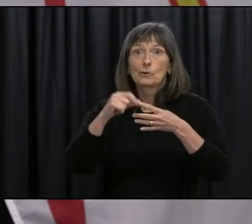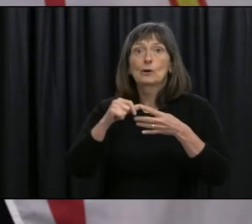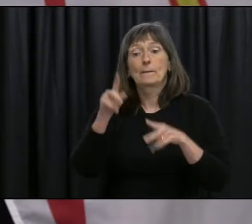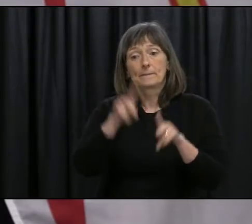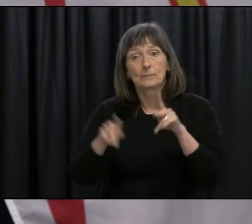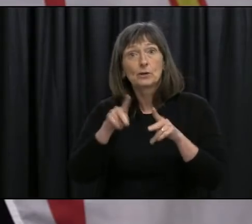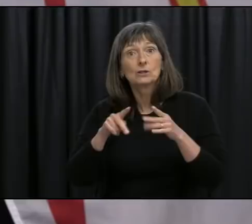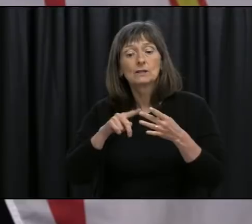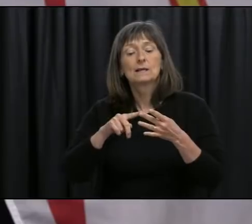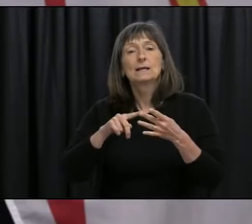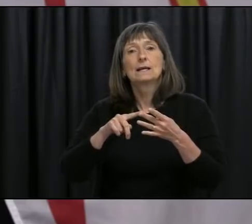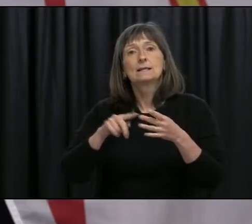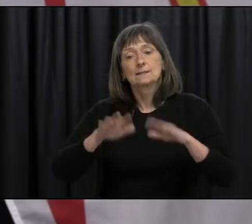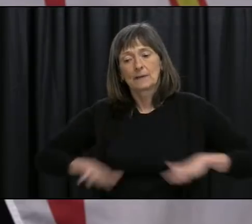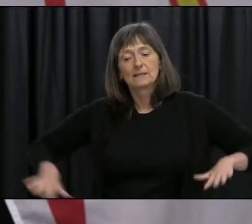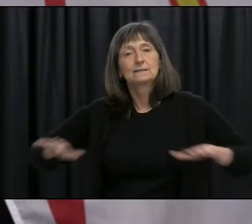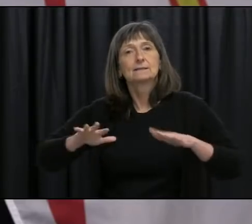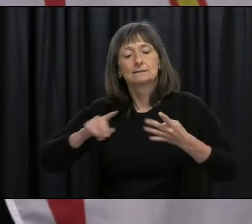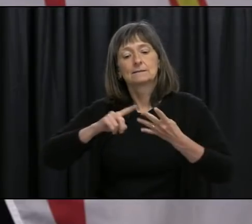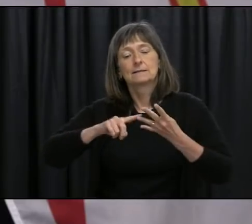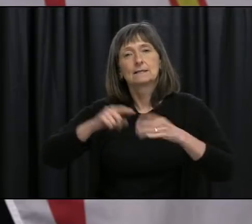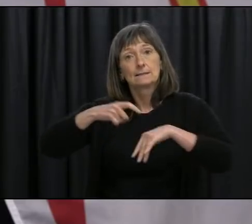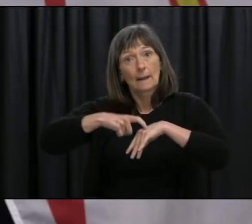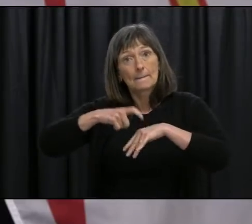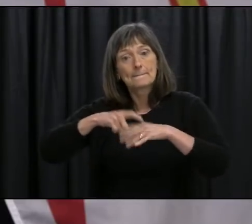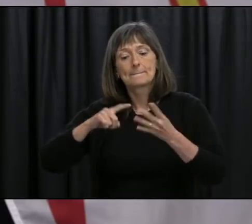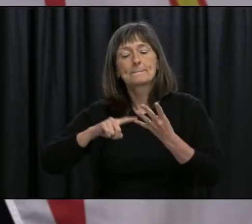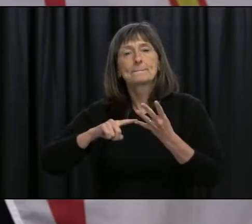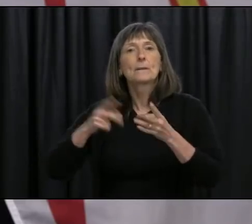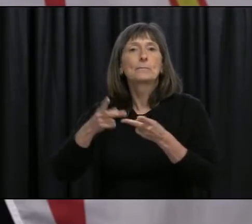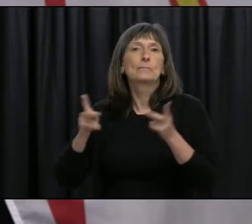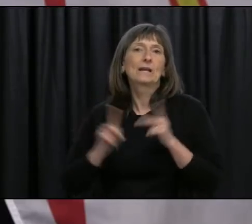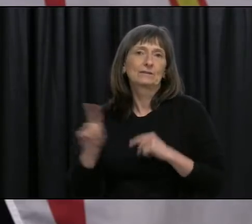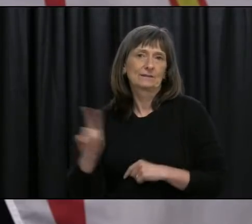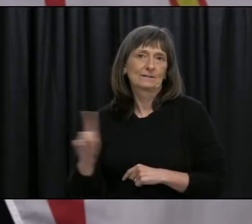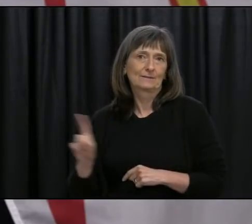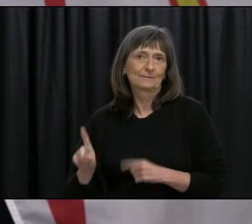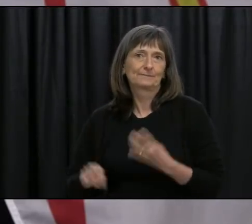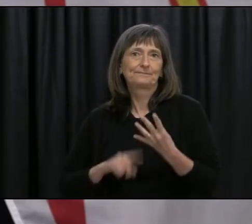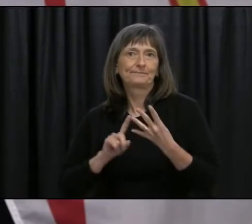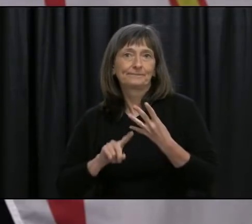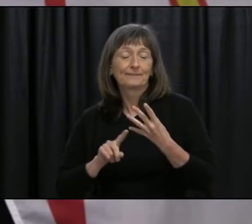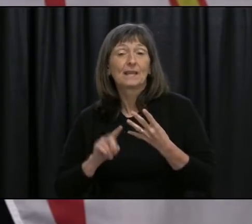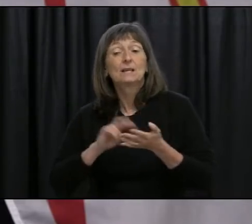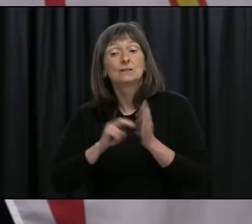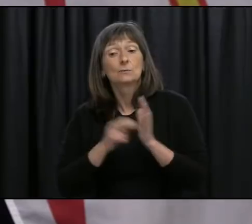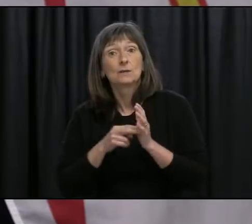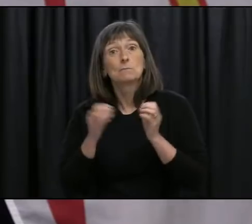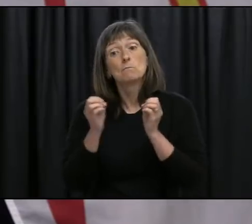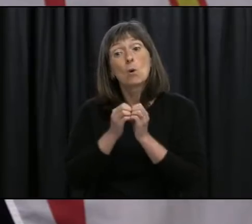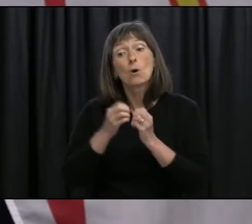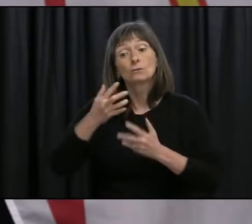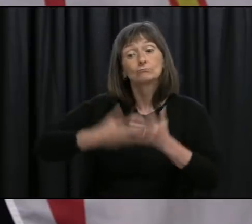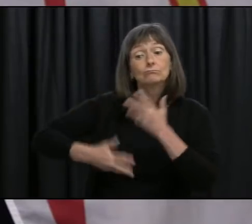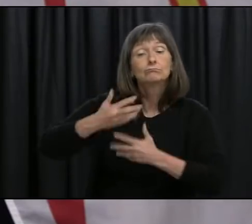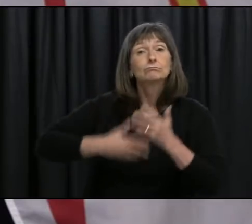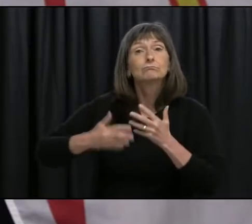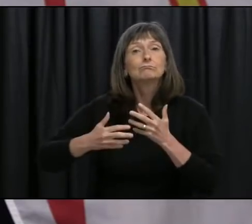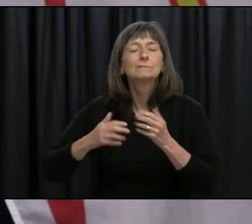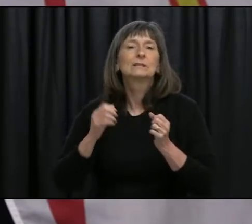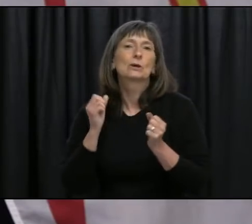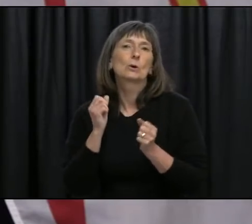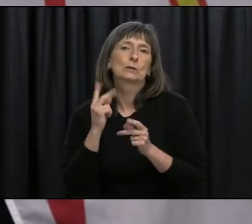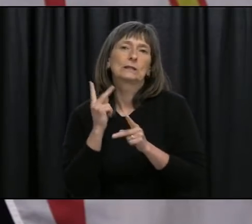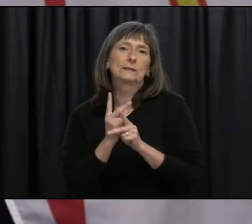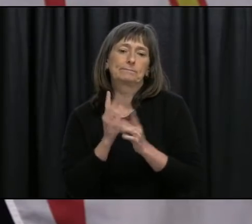The significance of these words cannot be overstated. Simply put, the more people you interact with, the greater the risk of spread. So keep your number of